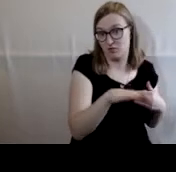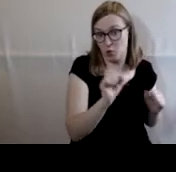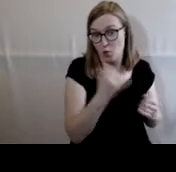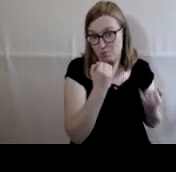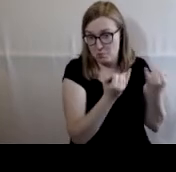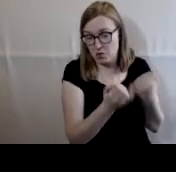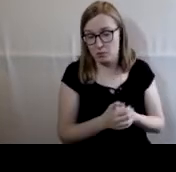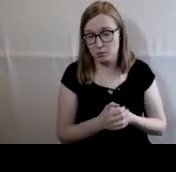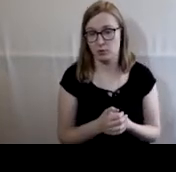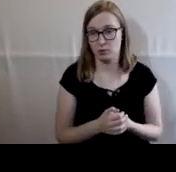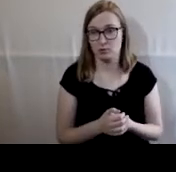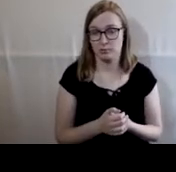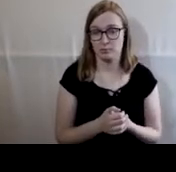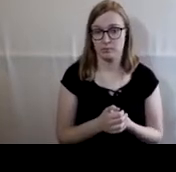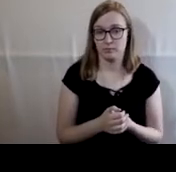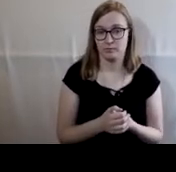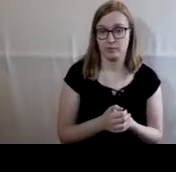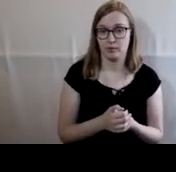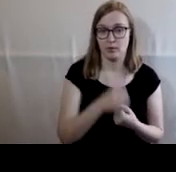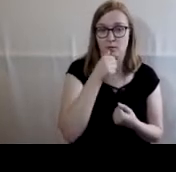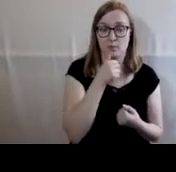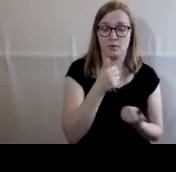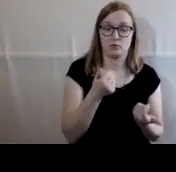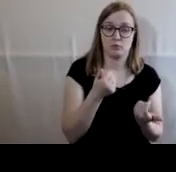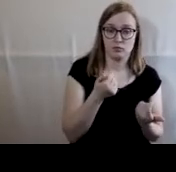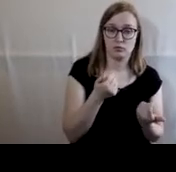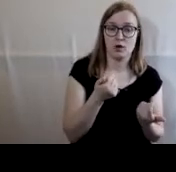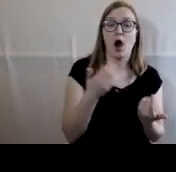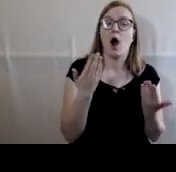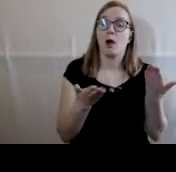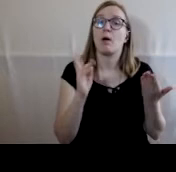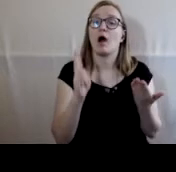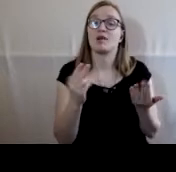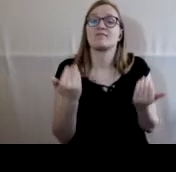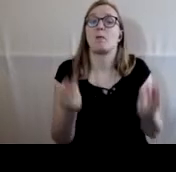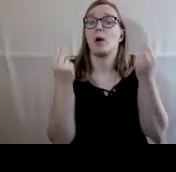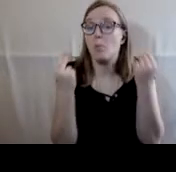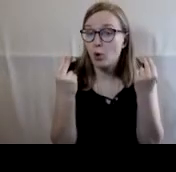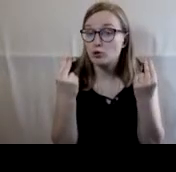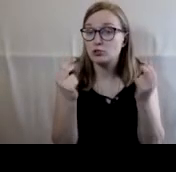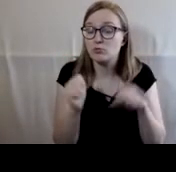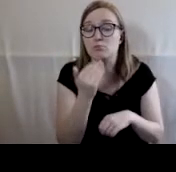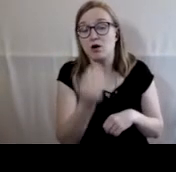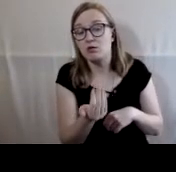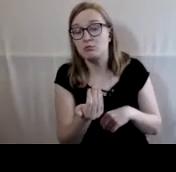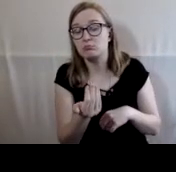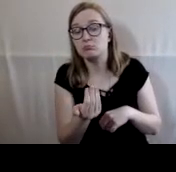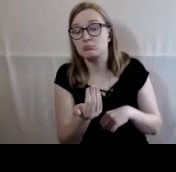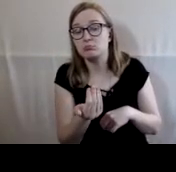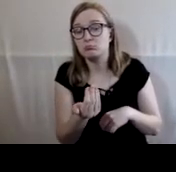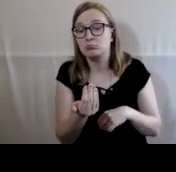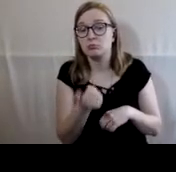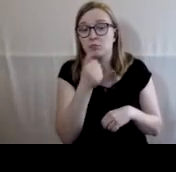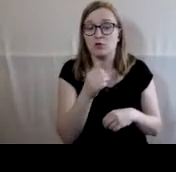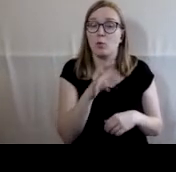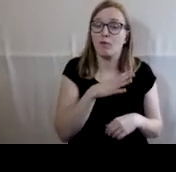Or they've electives that they've done that they found very engaging. And the current group, what if they